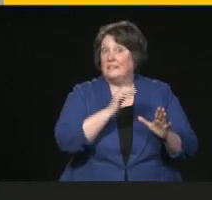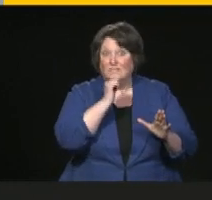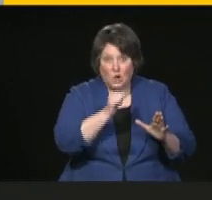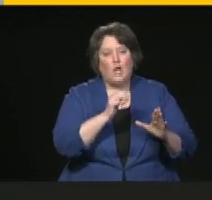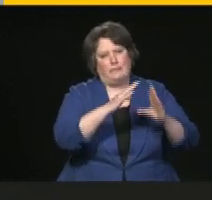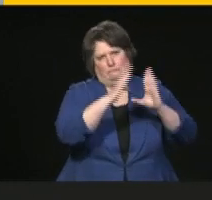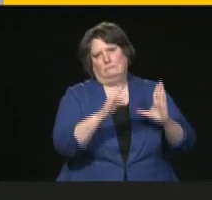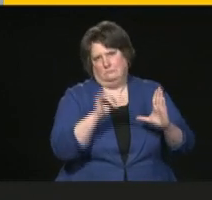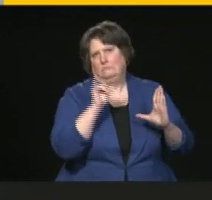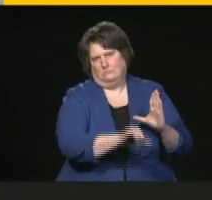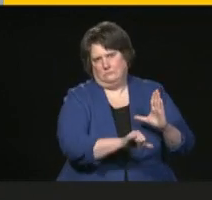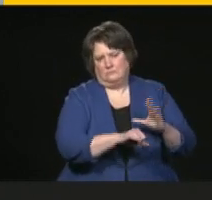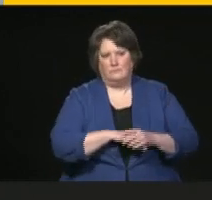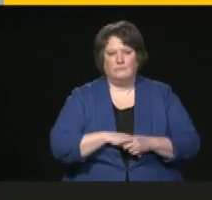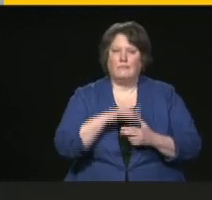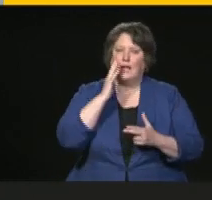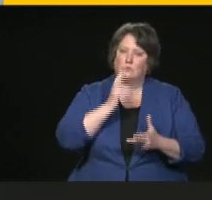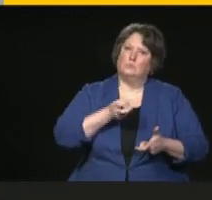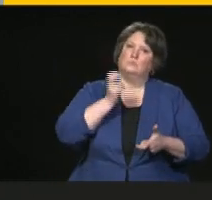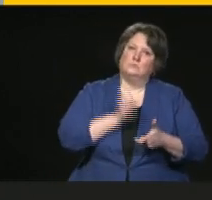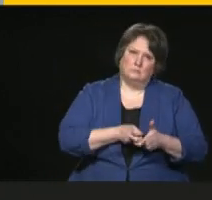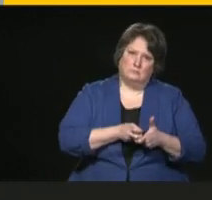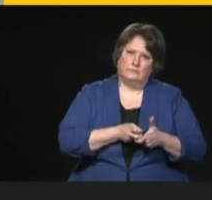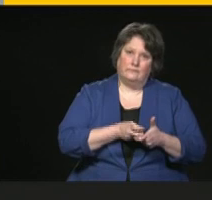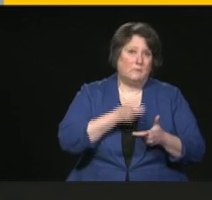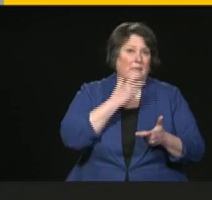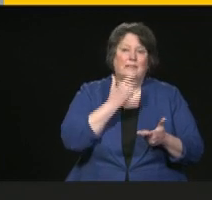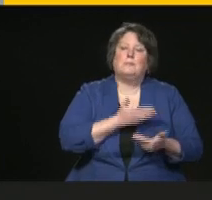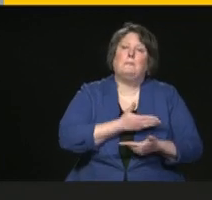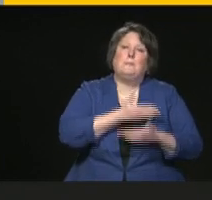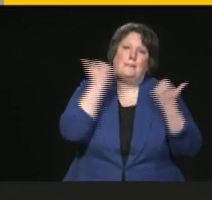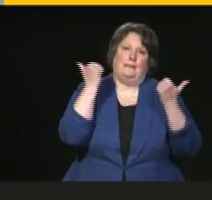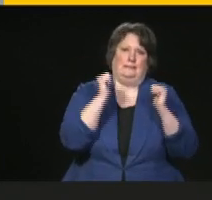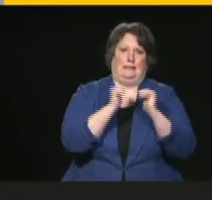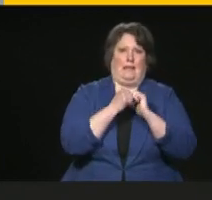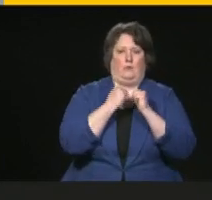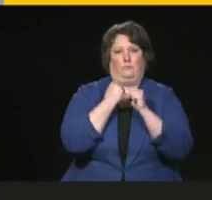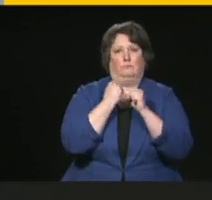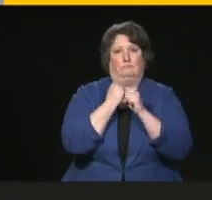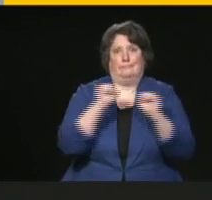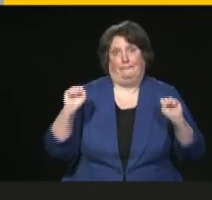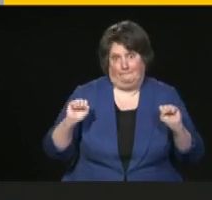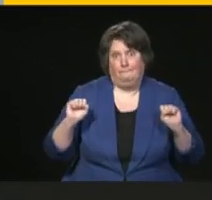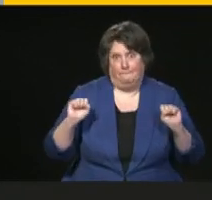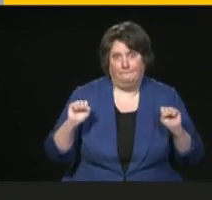country's best defense against this global pandemic. Please keep it up, everyone.